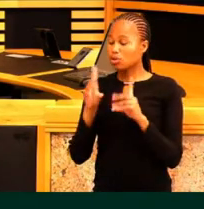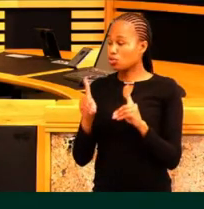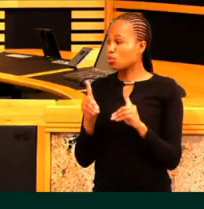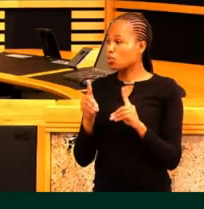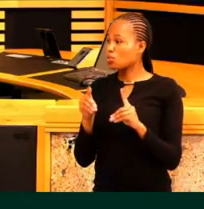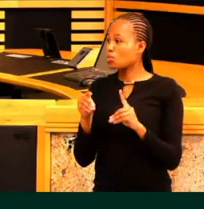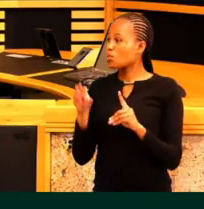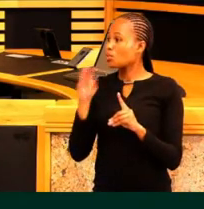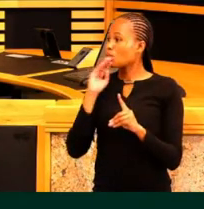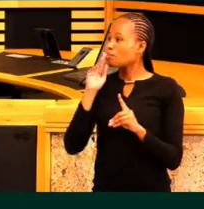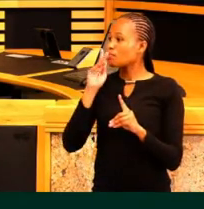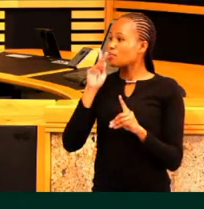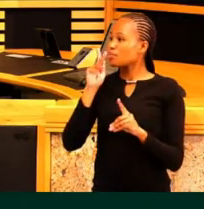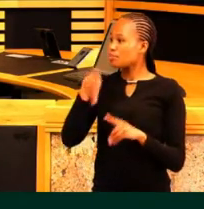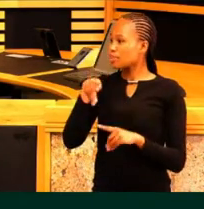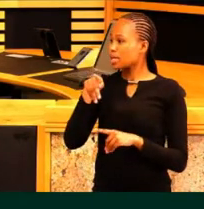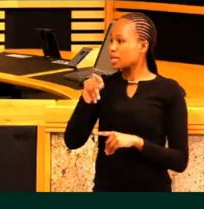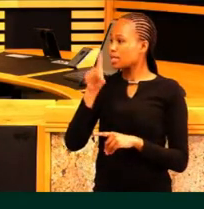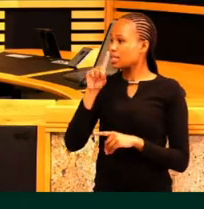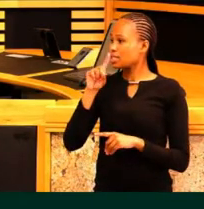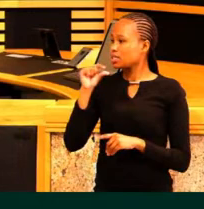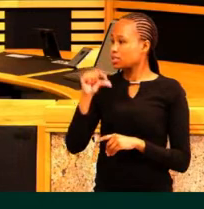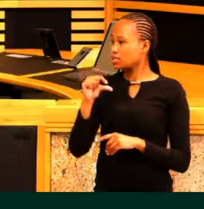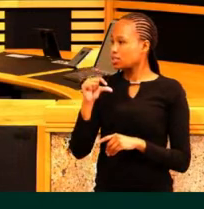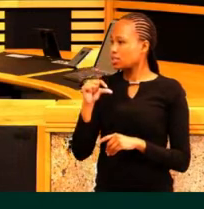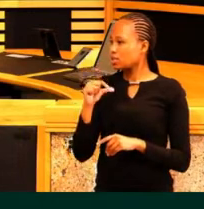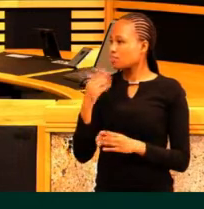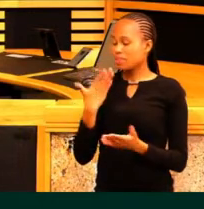represented by ddgatia today